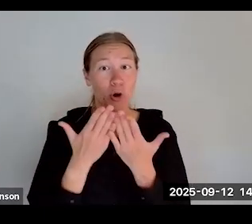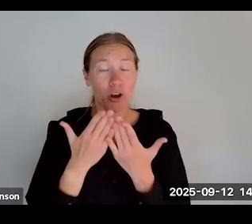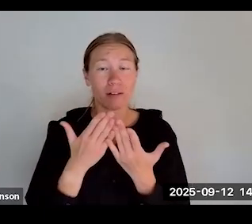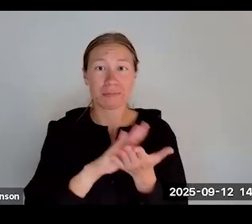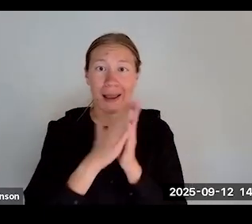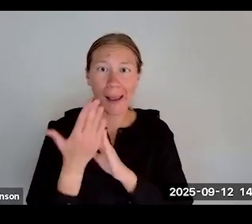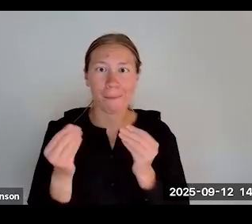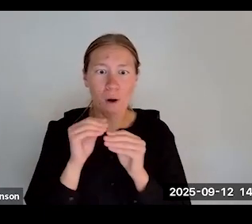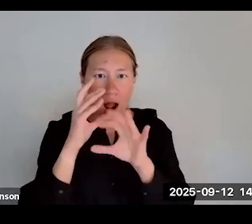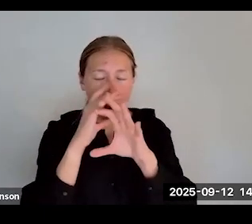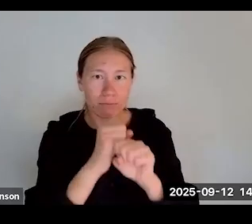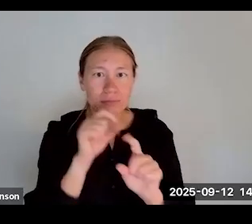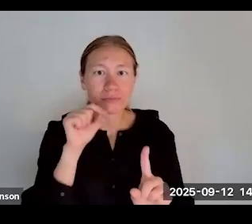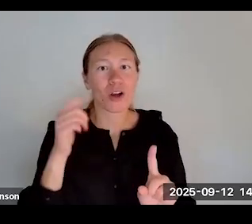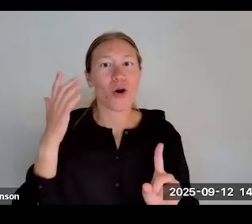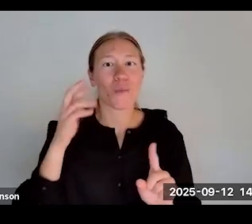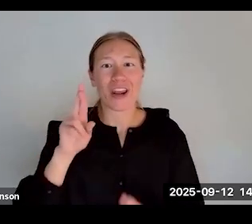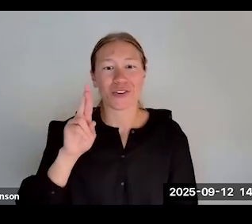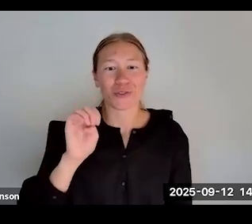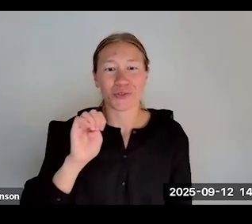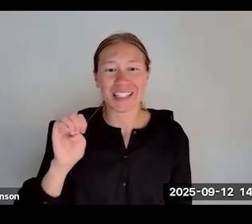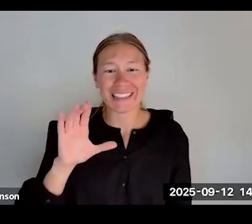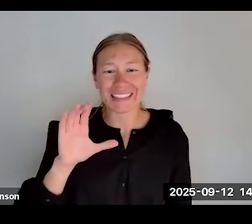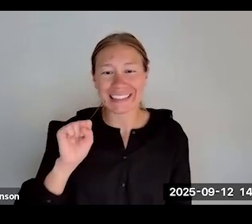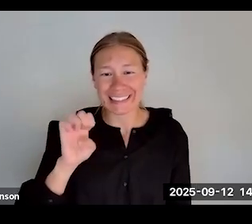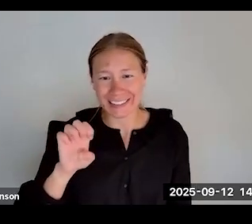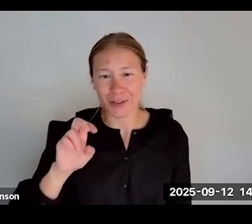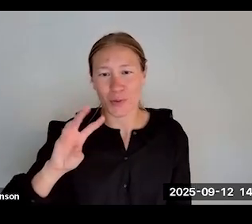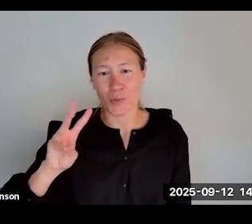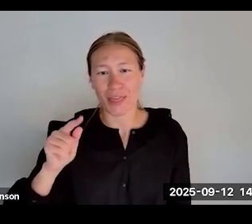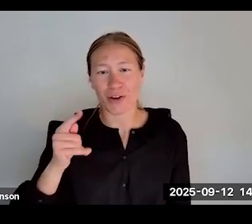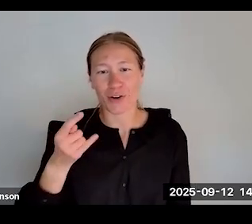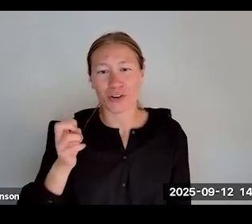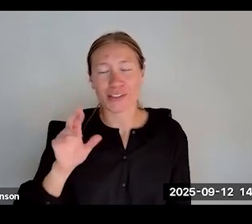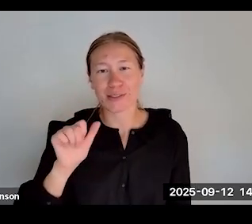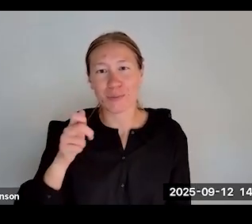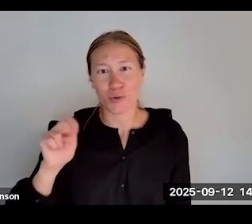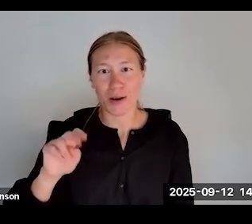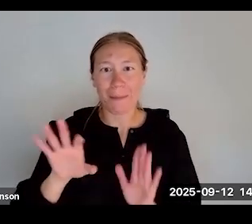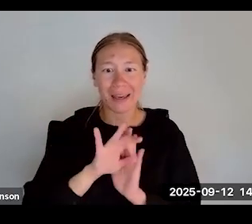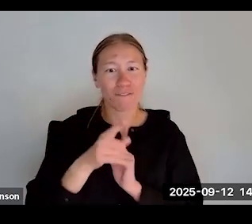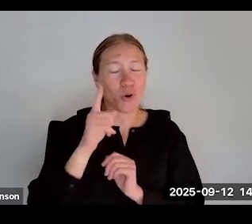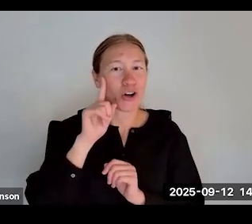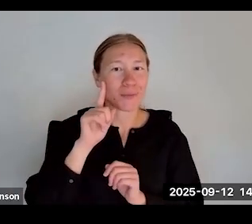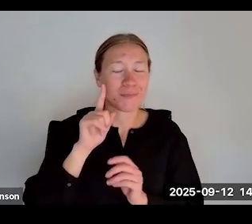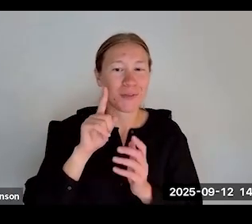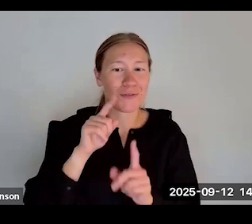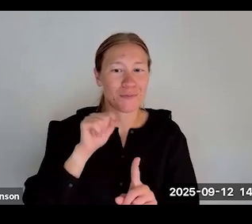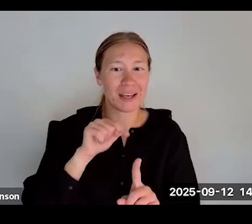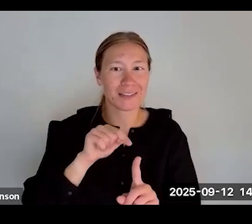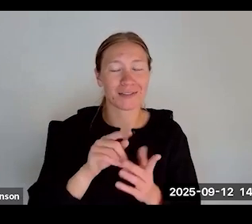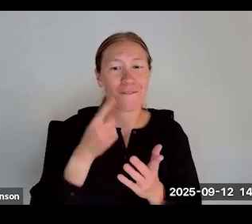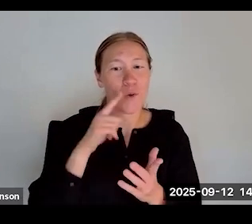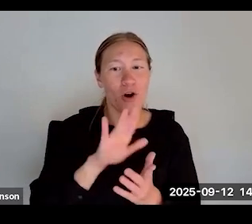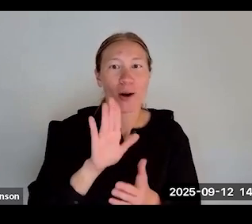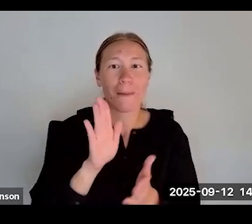for her own book club. It's a great book, and it really gives readers a window into deaf culture, life in a residential